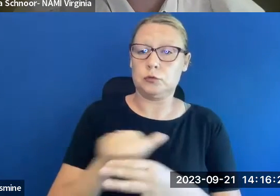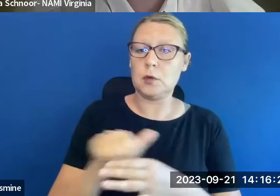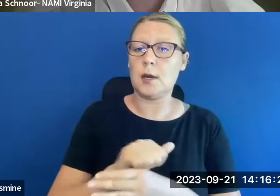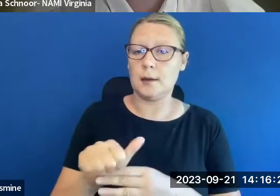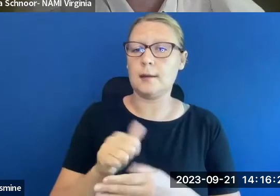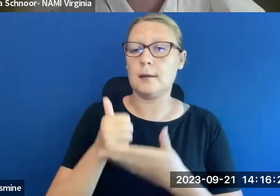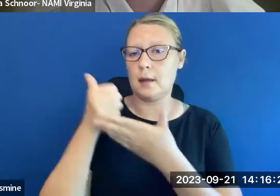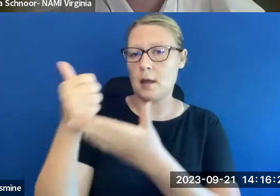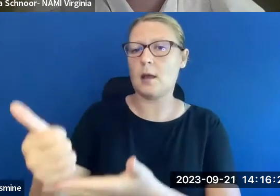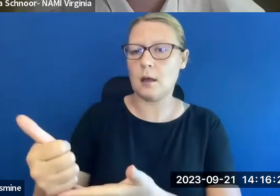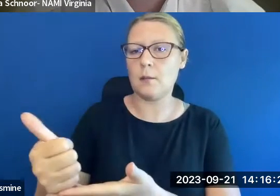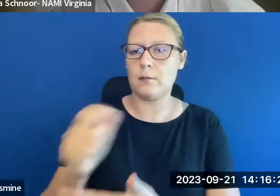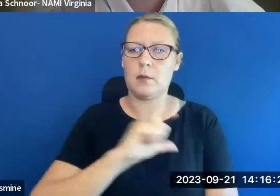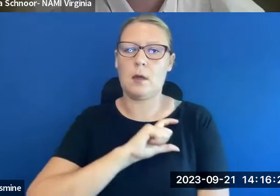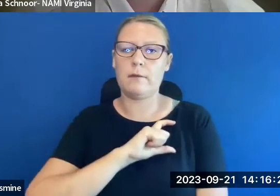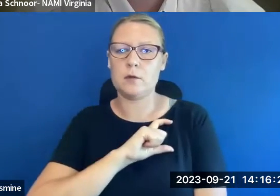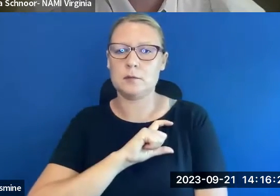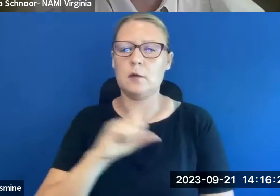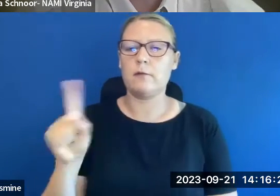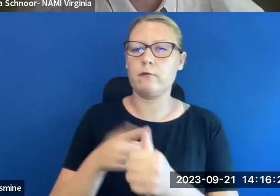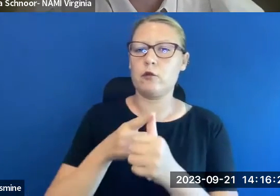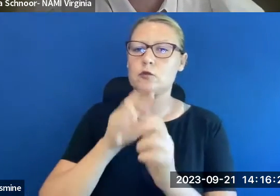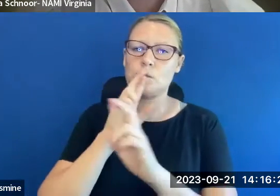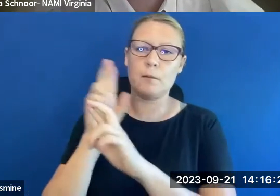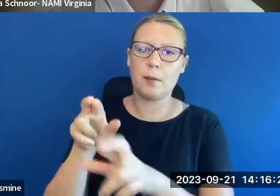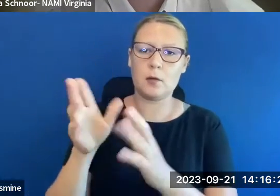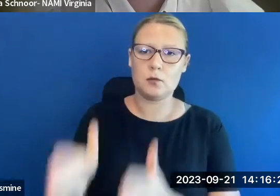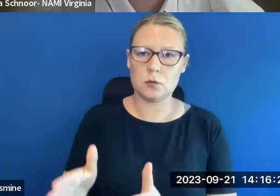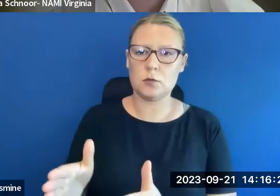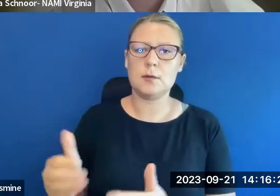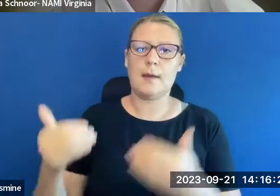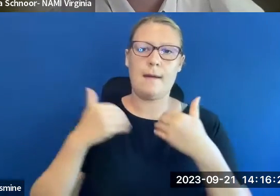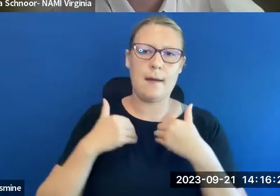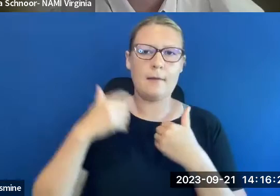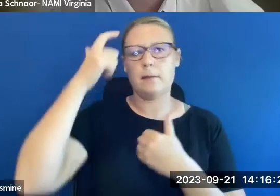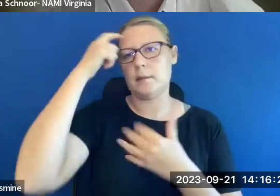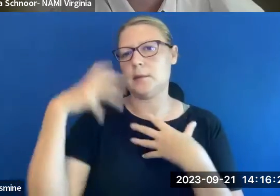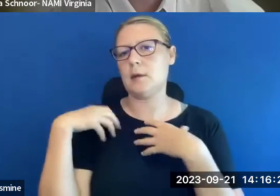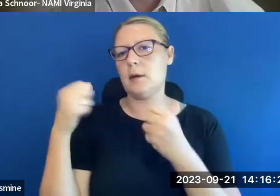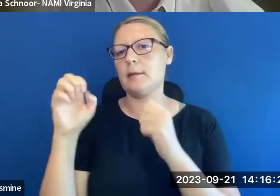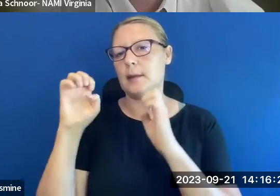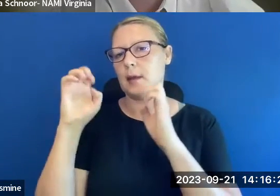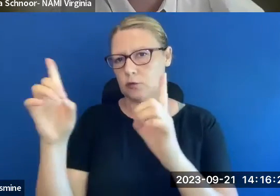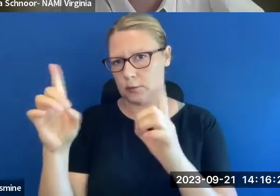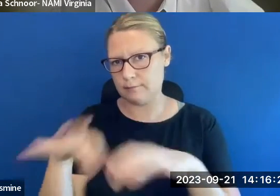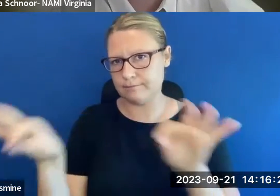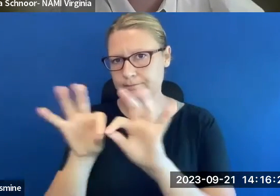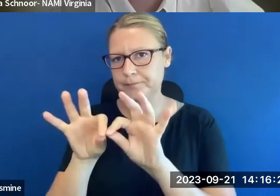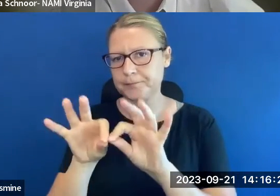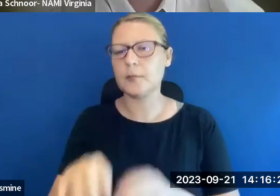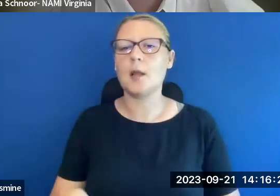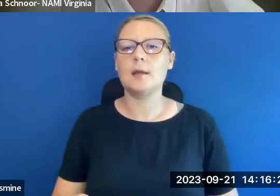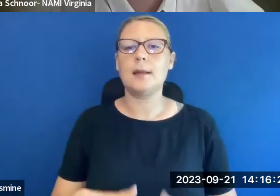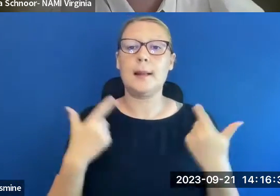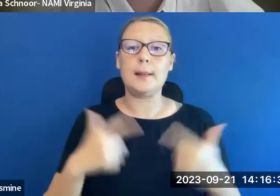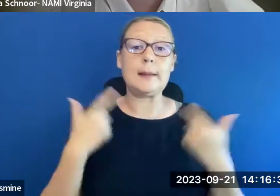useful tool with law enforcement and first responders to have that mental health education. And I think the lived experience panel of